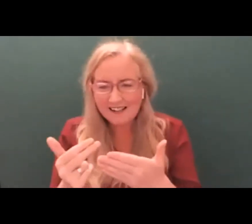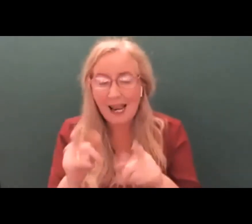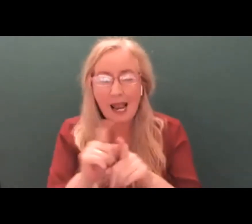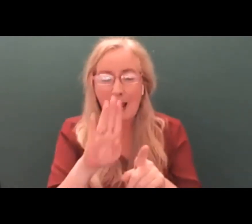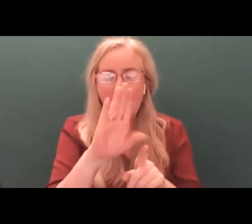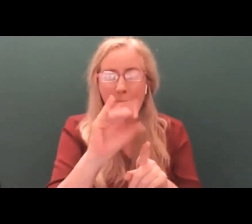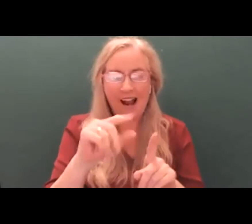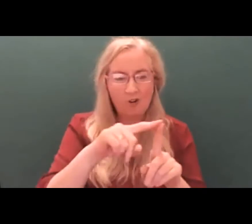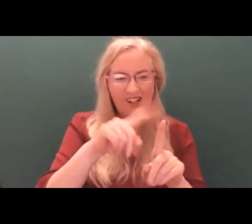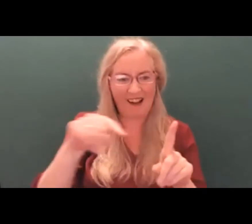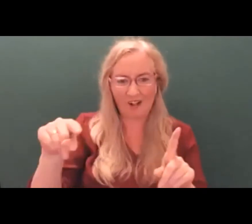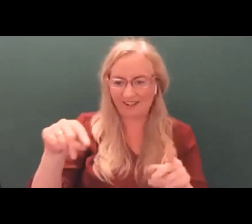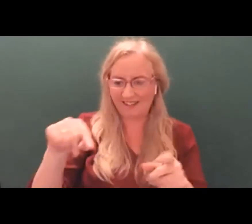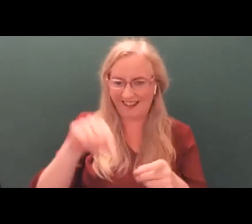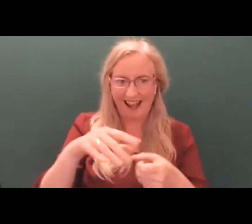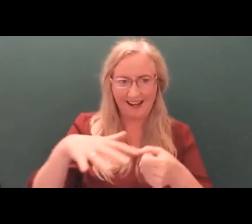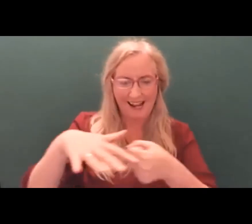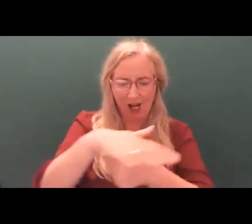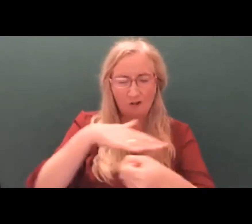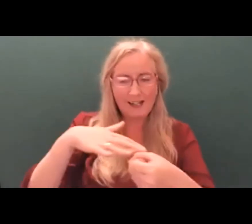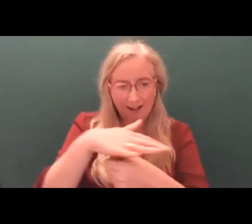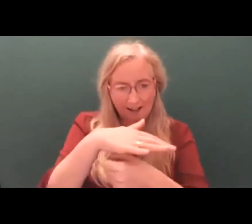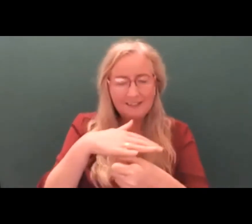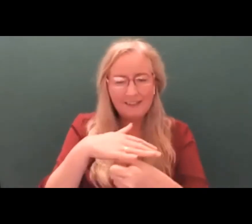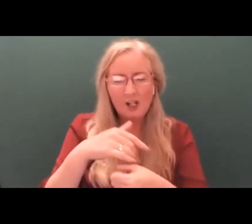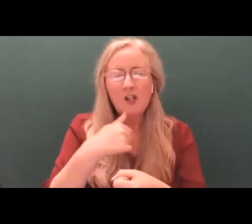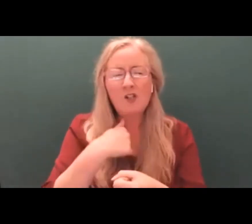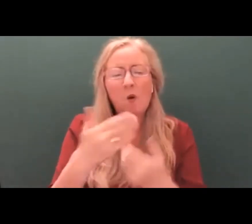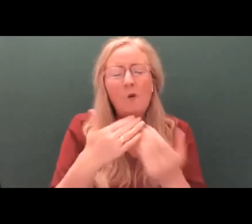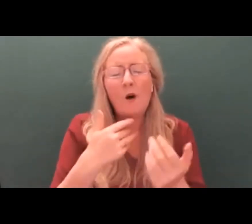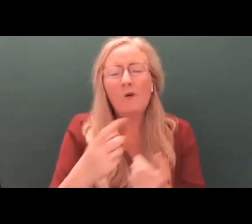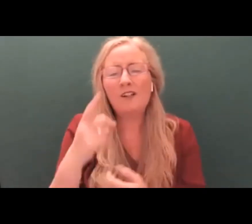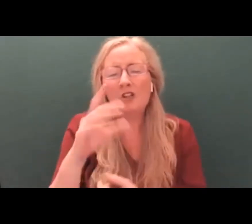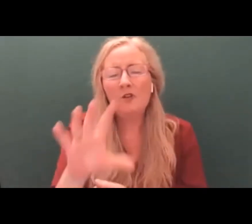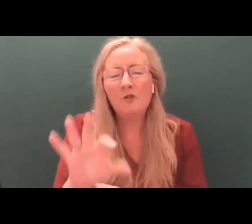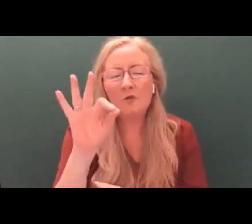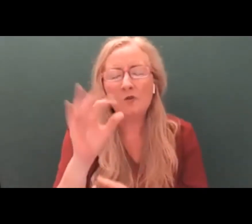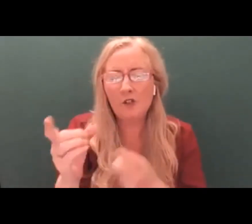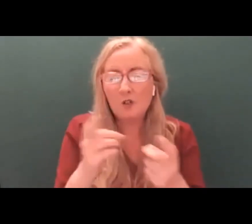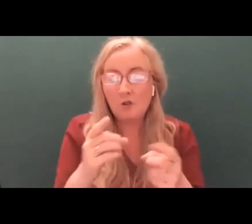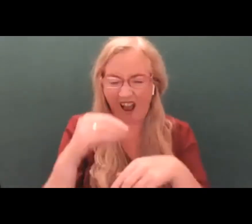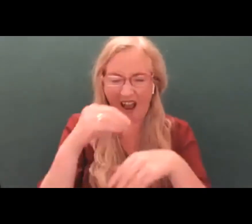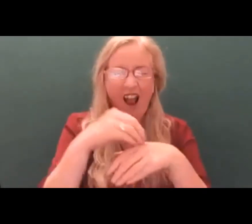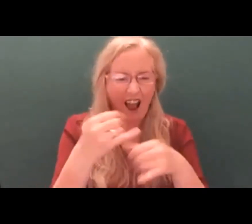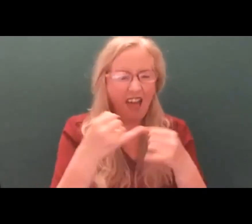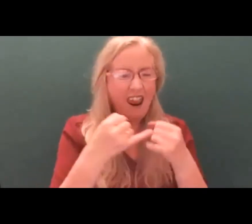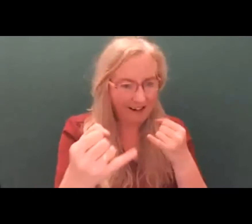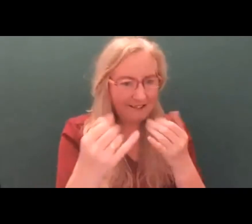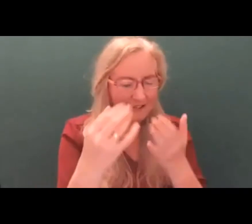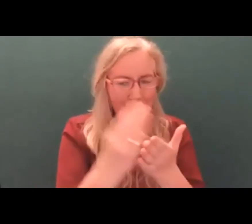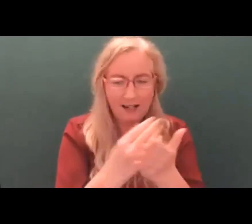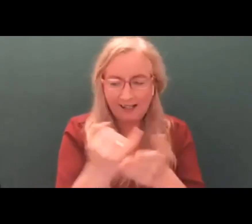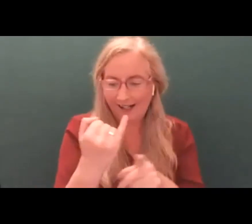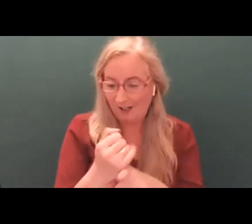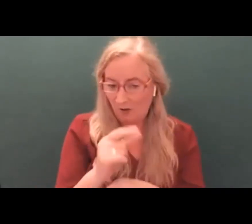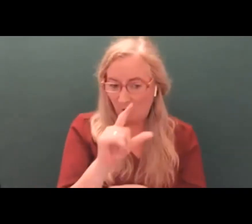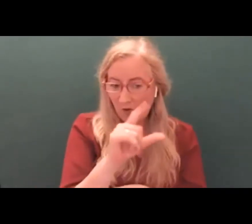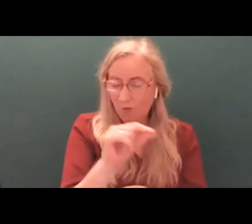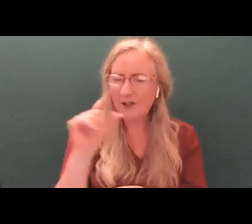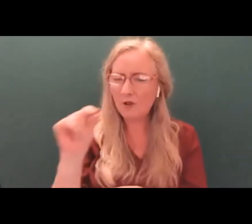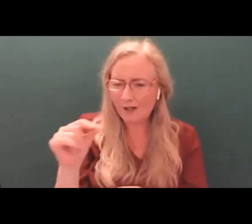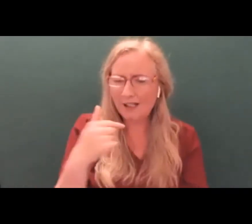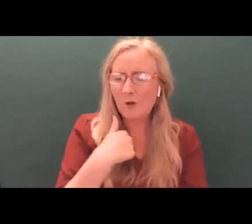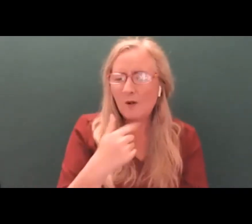of the area. What we chose to do was to give, in the online version in 2020, was to